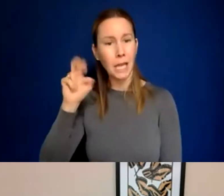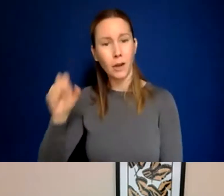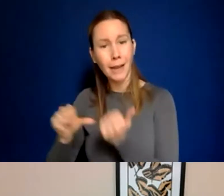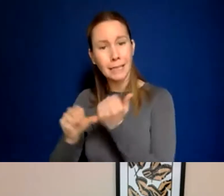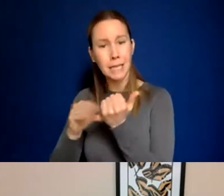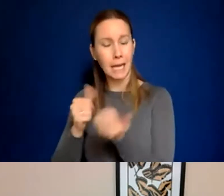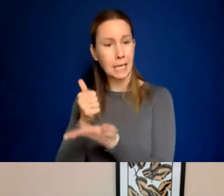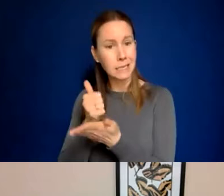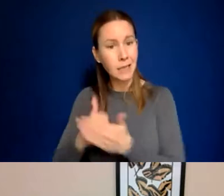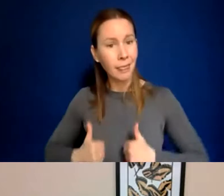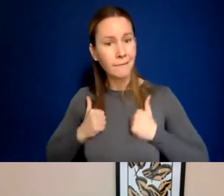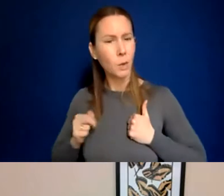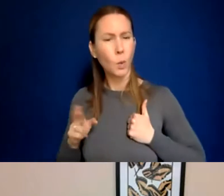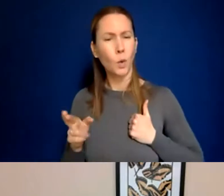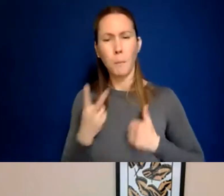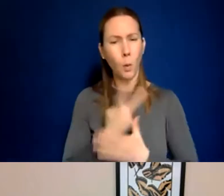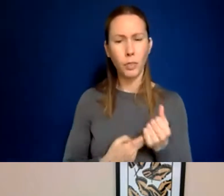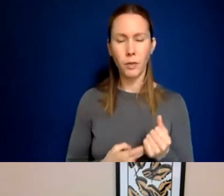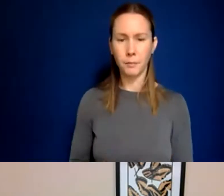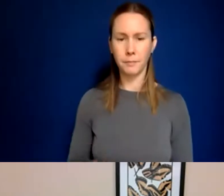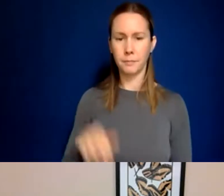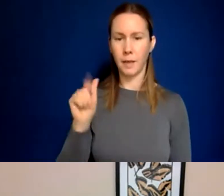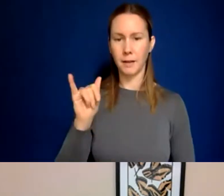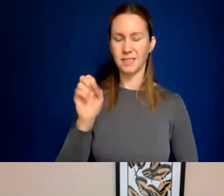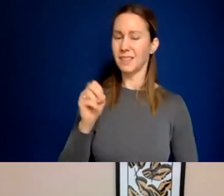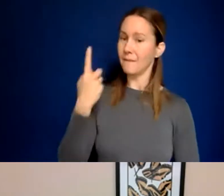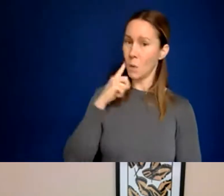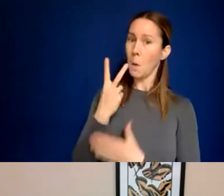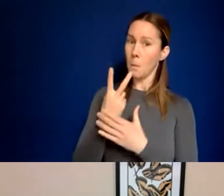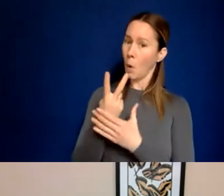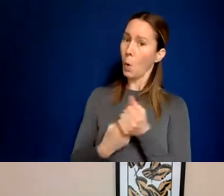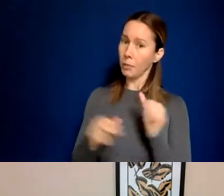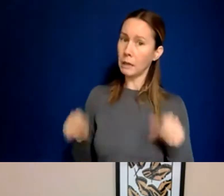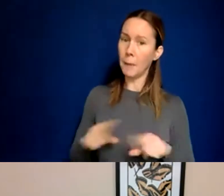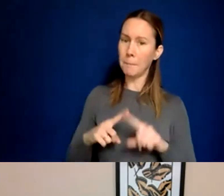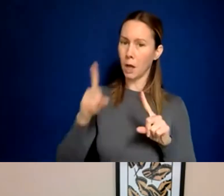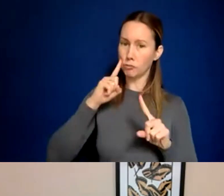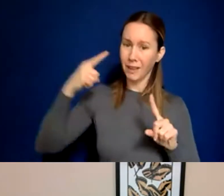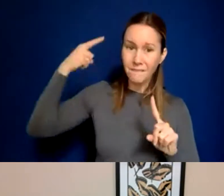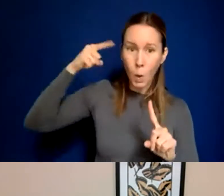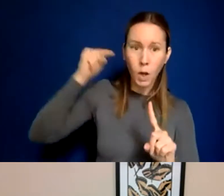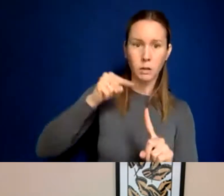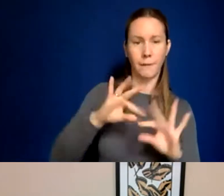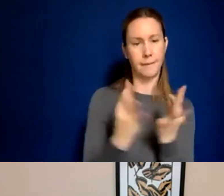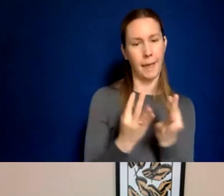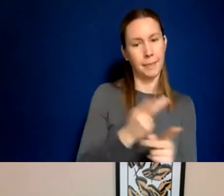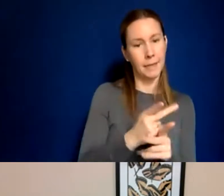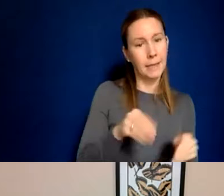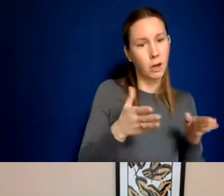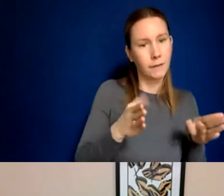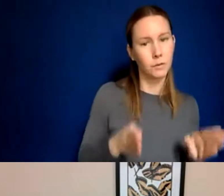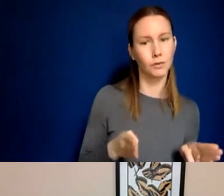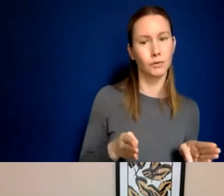both? It could be for both, but it's really designed for family caregivers. So we're hoping